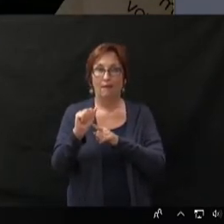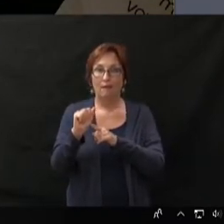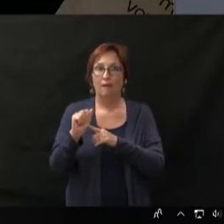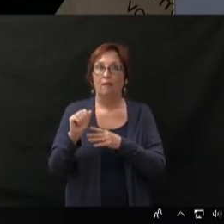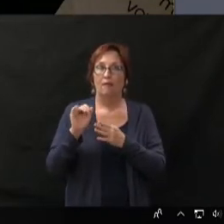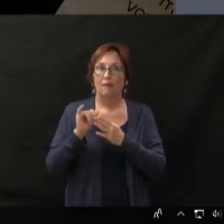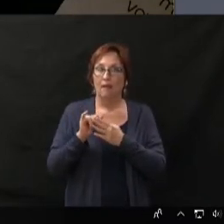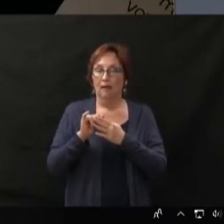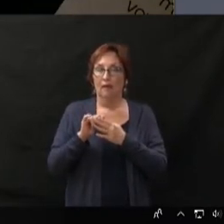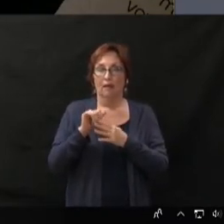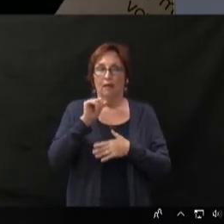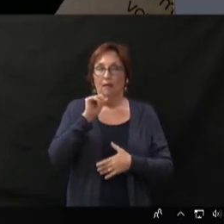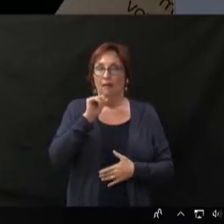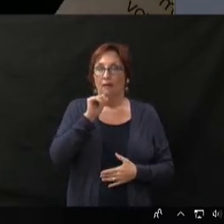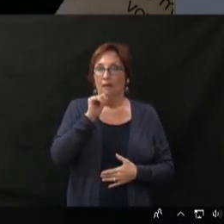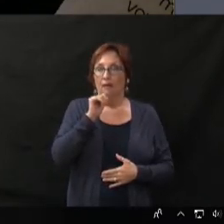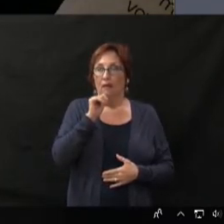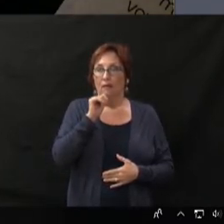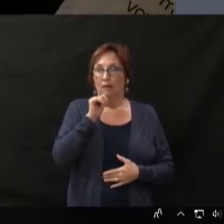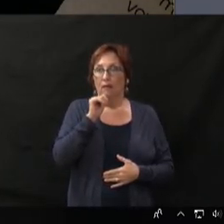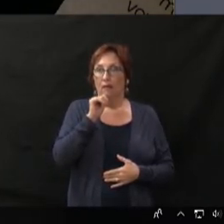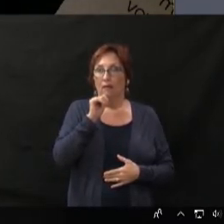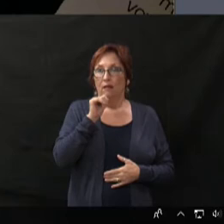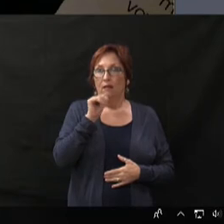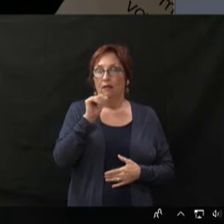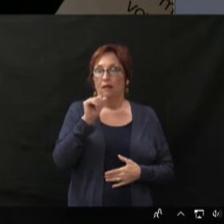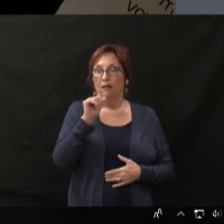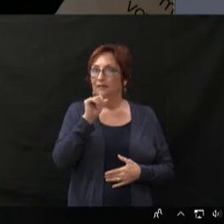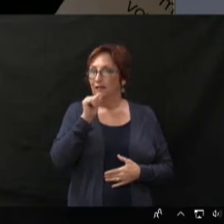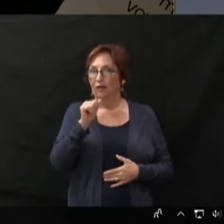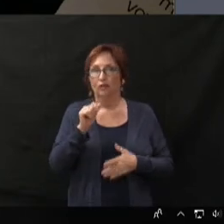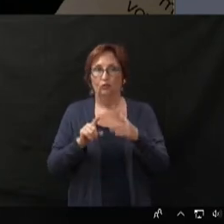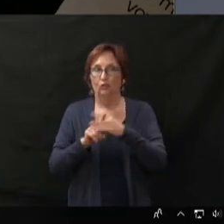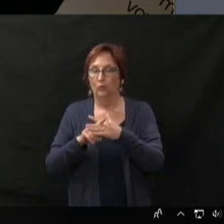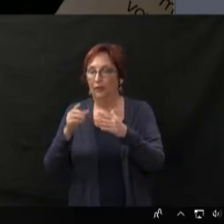is not going to be at the end of a word